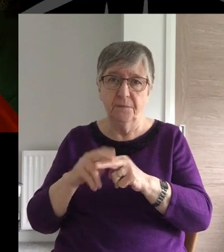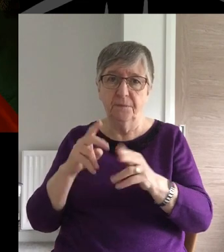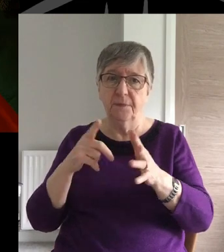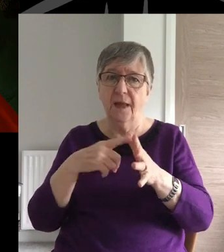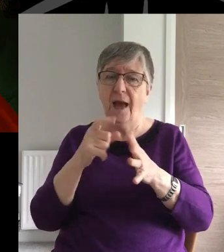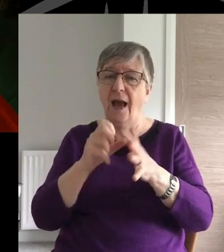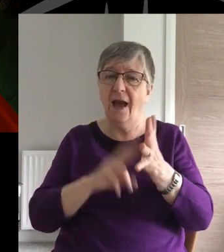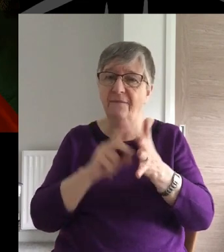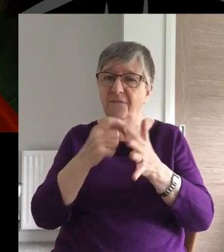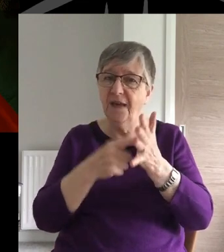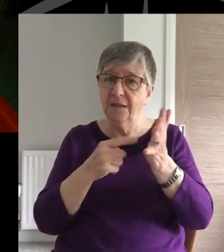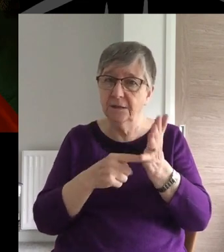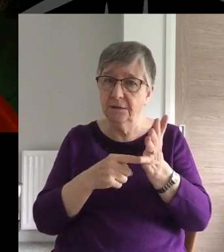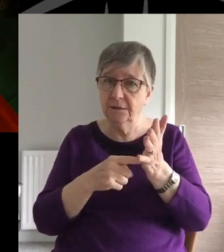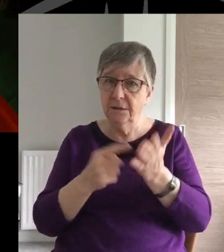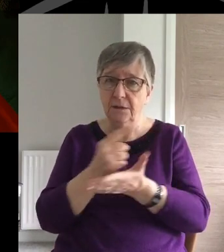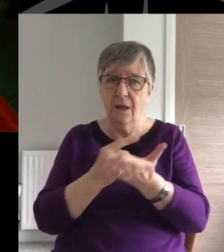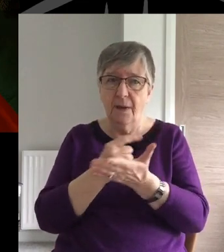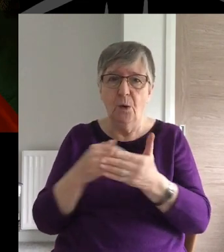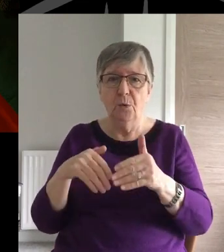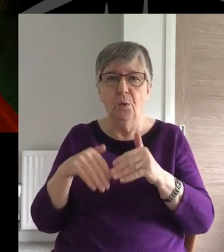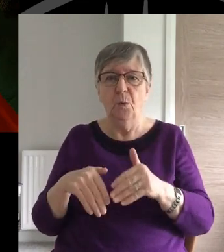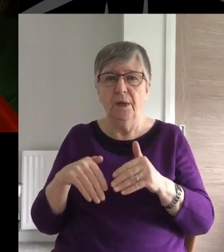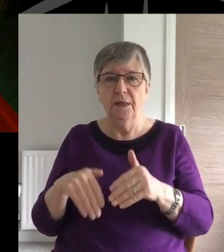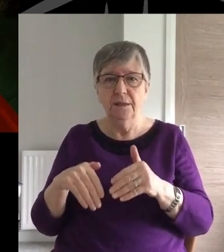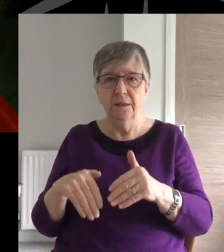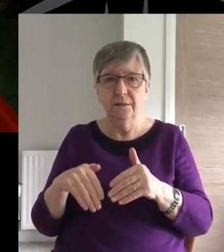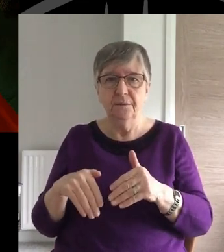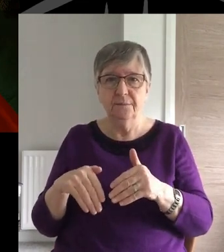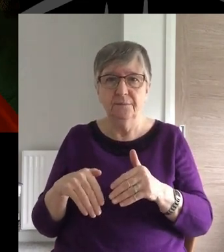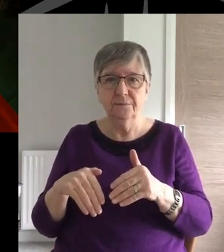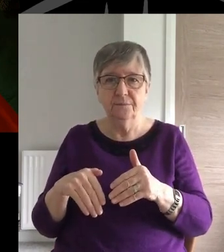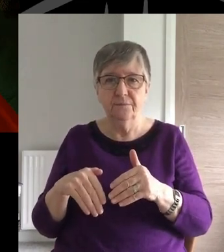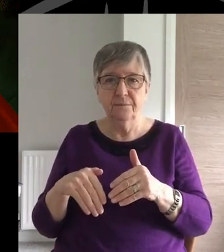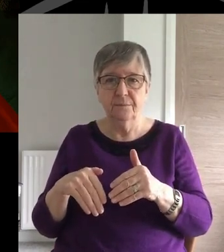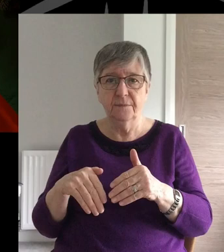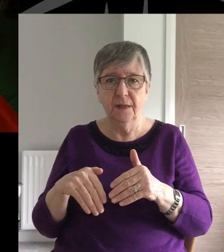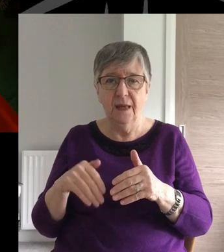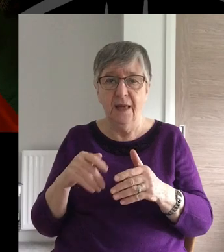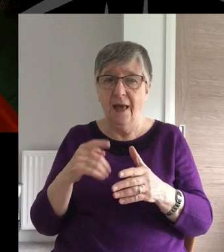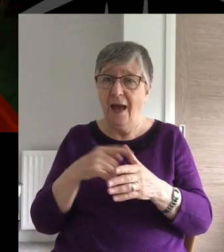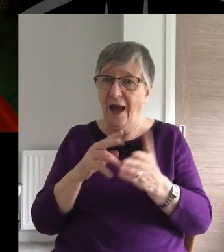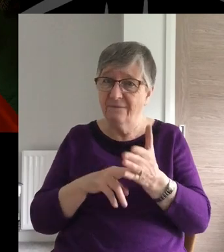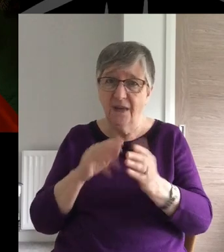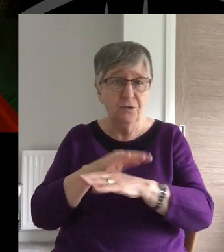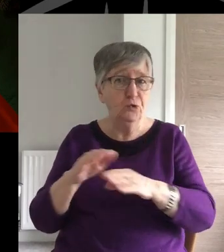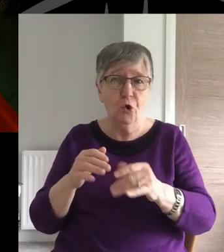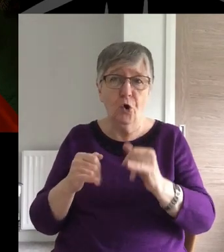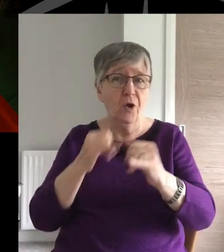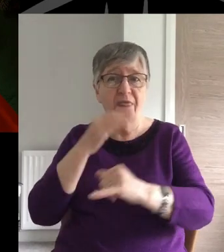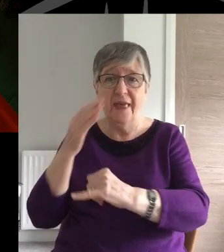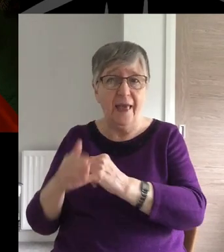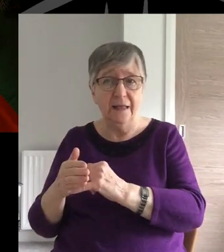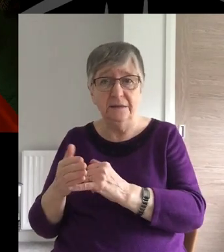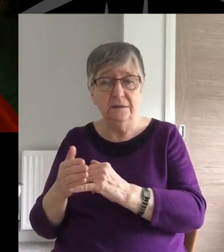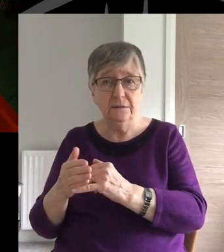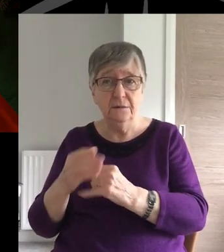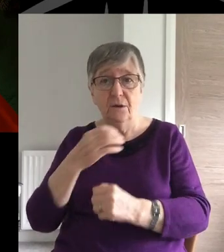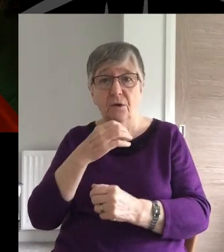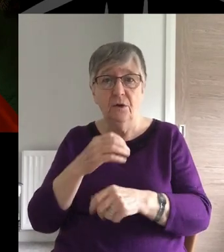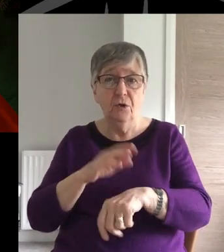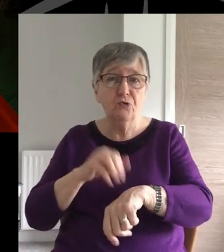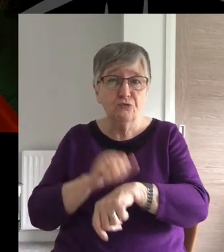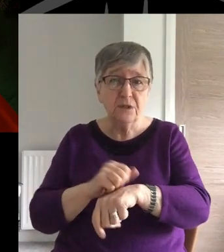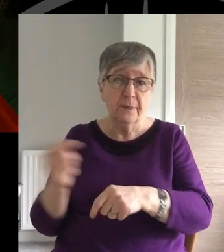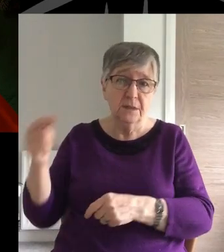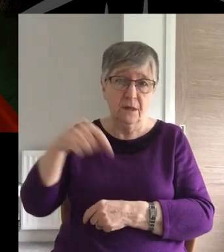Now, Advent is about waiting. Advent is not the end in itself. Christmas